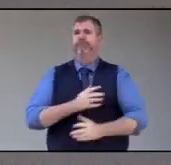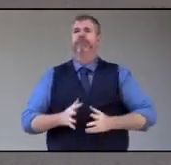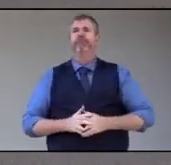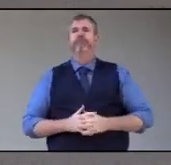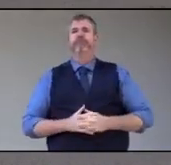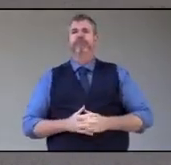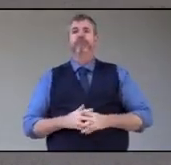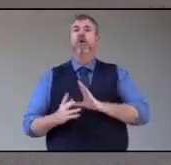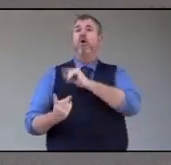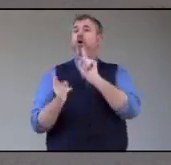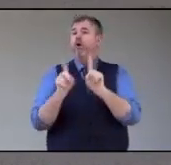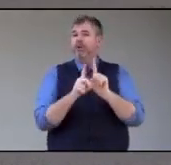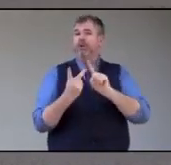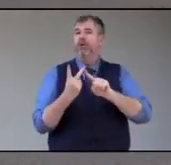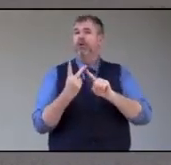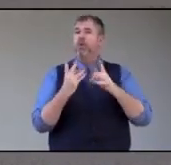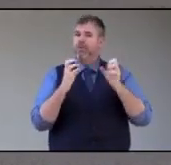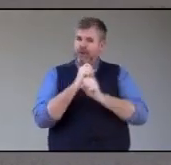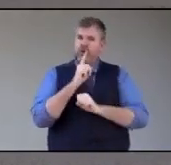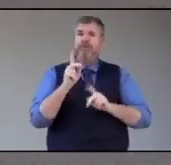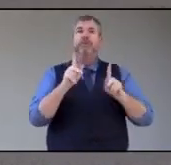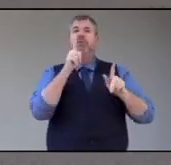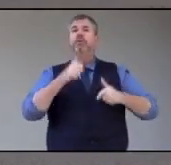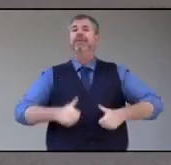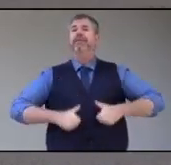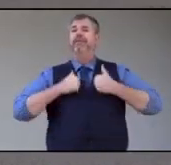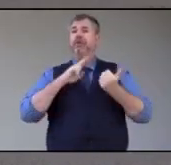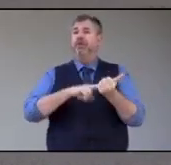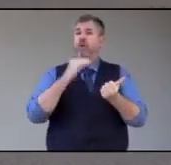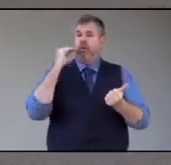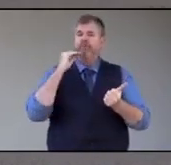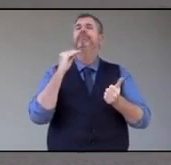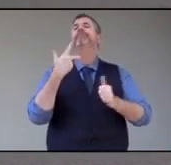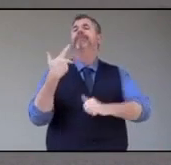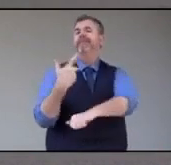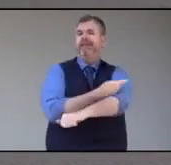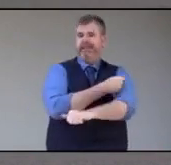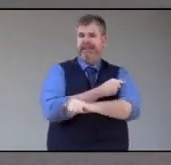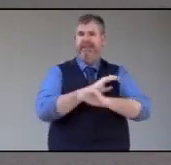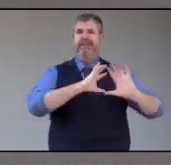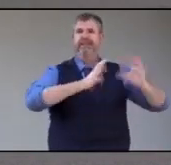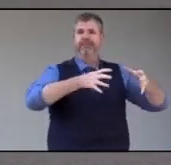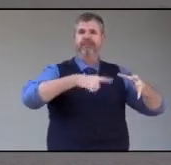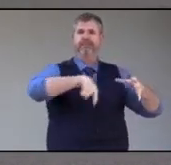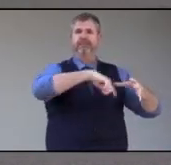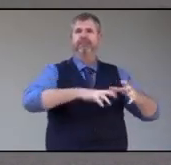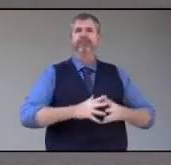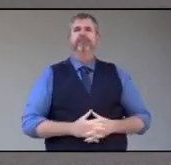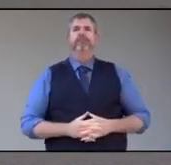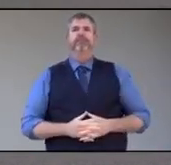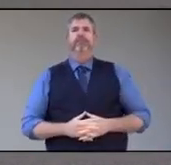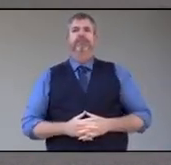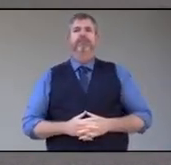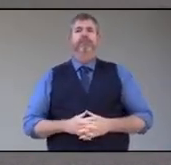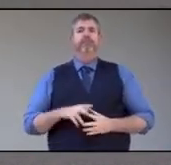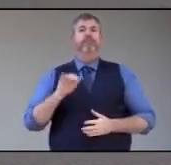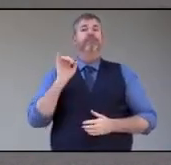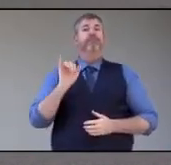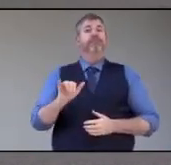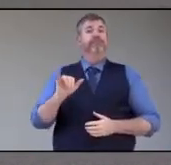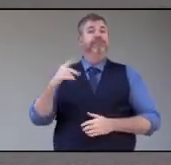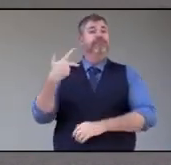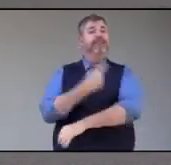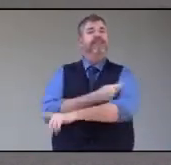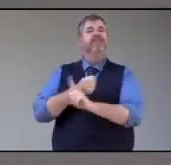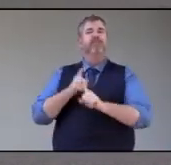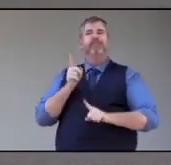care are being vaccinated through a federal program that was set up in all states that is working with